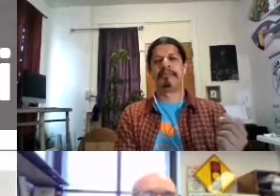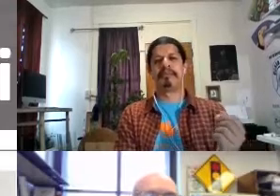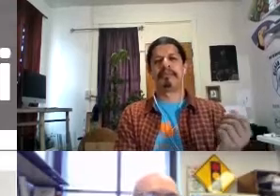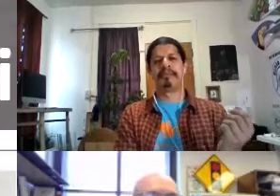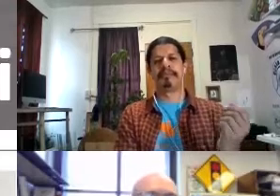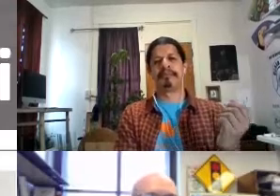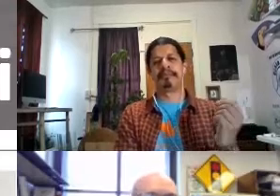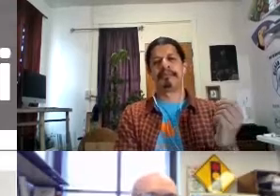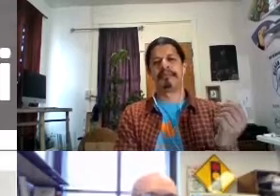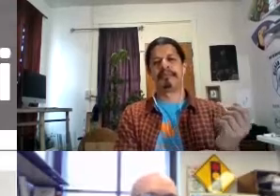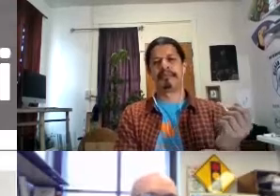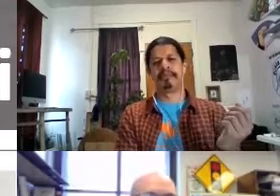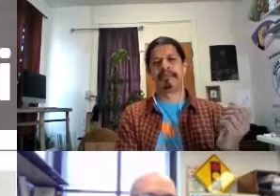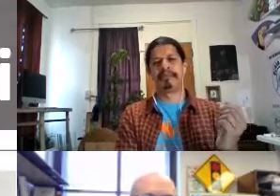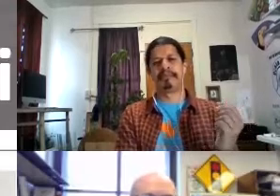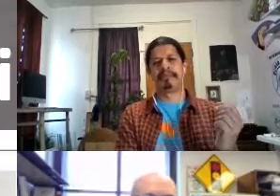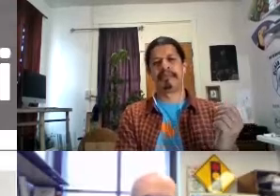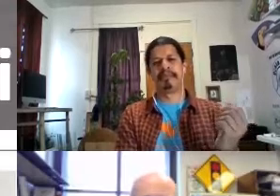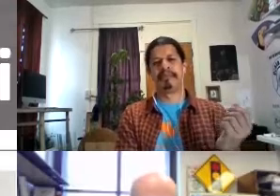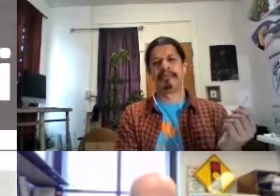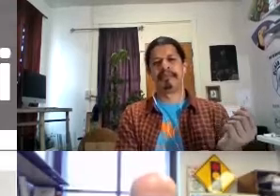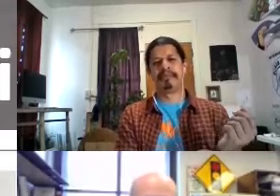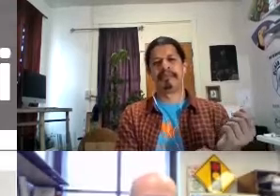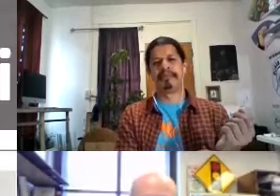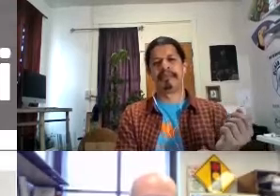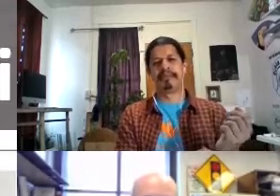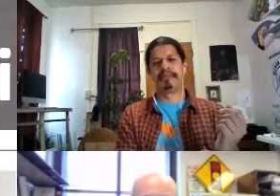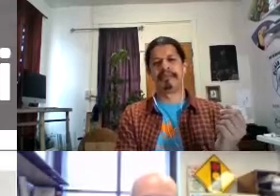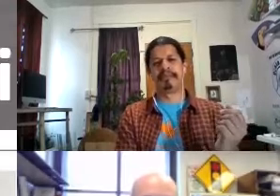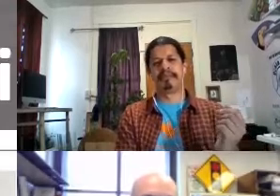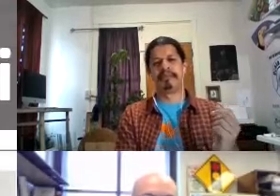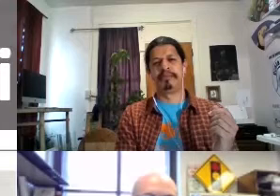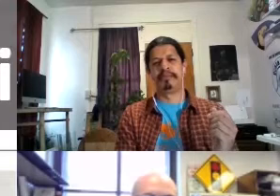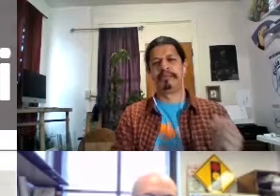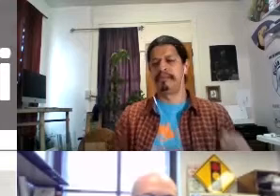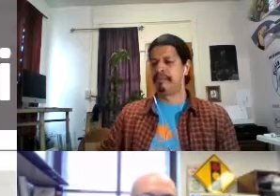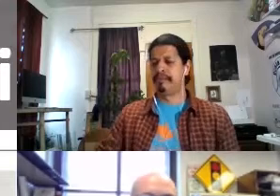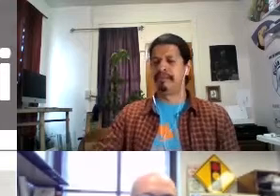And then this gets us back up to the interchange with 65.